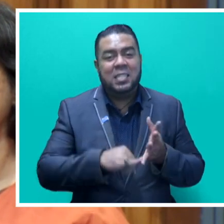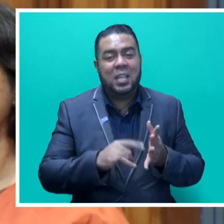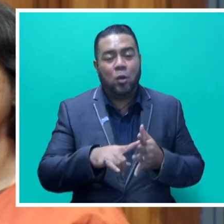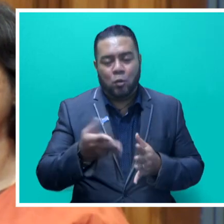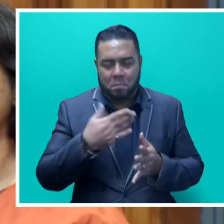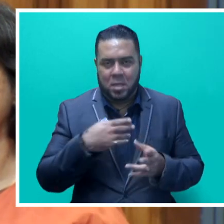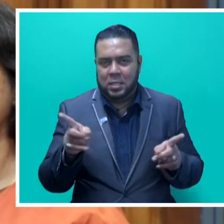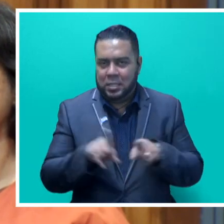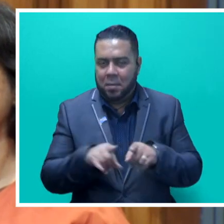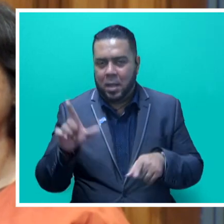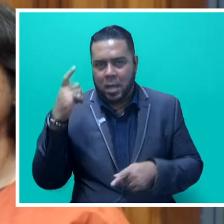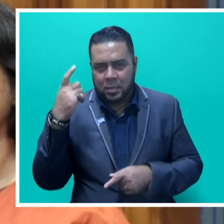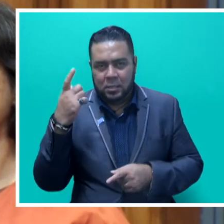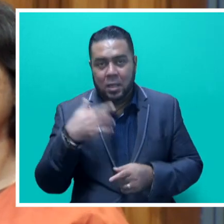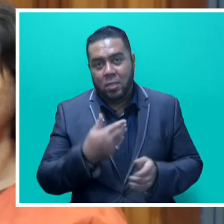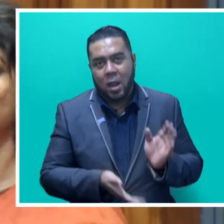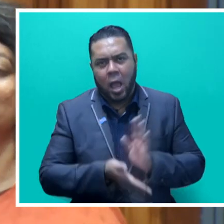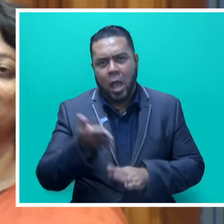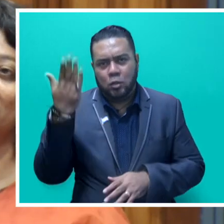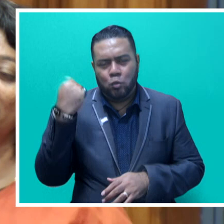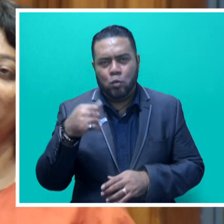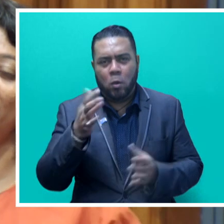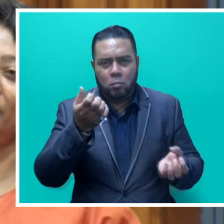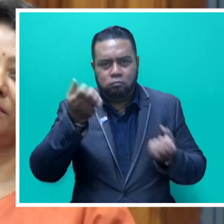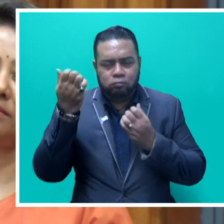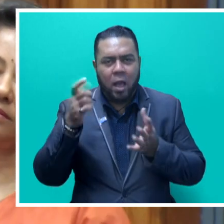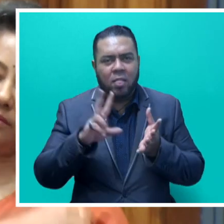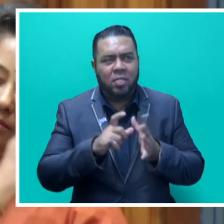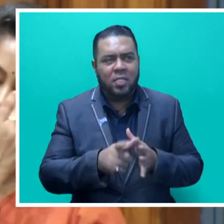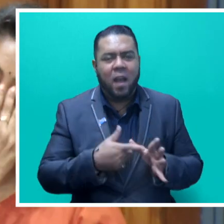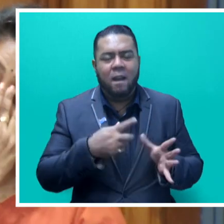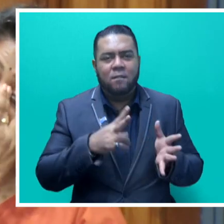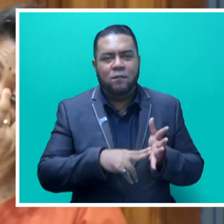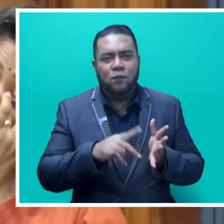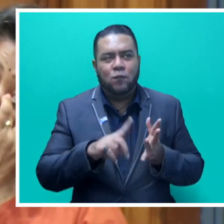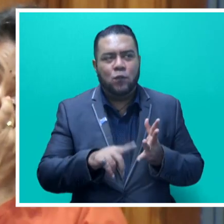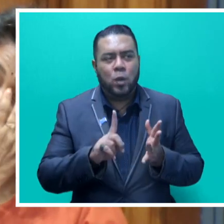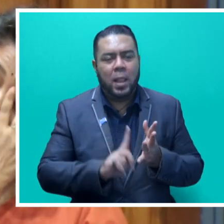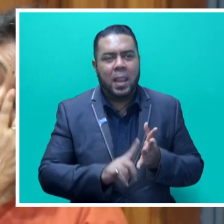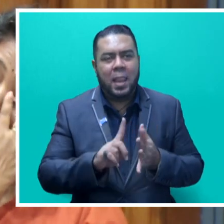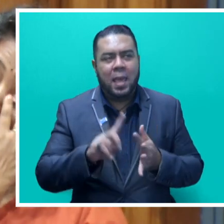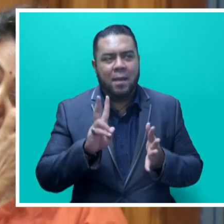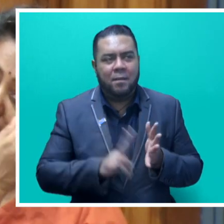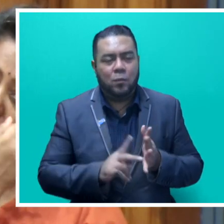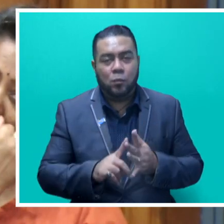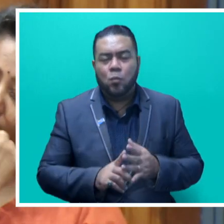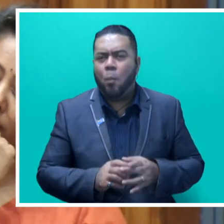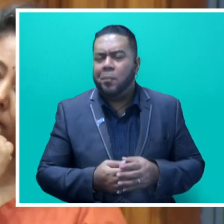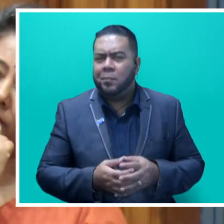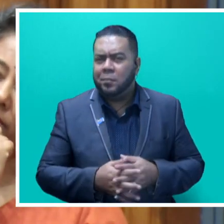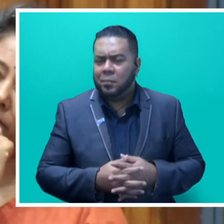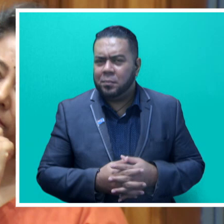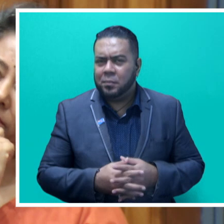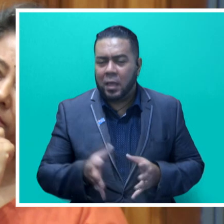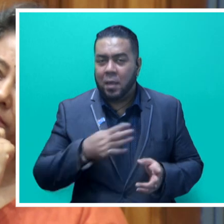education began at Lilin Memorial School at Ndabuilebu, where the Honorable Chonios Tumate was my senior. I then concluded my secondary learning